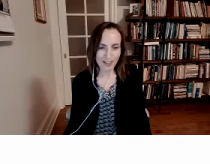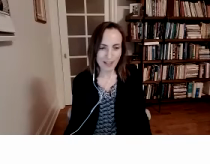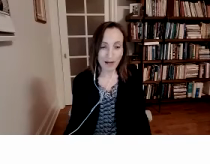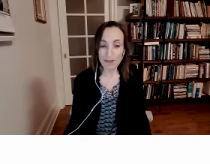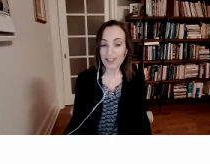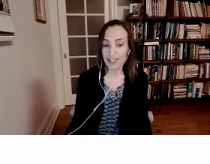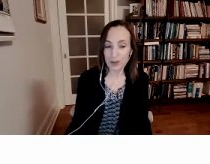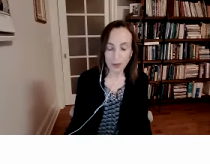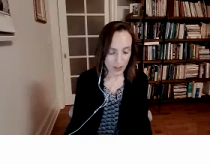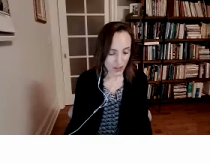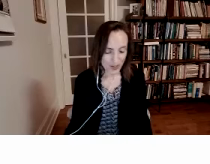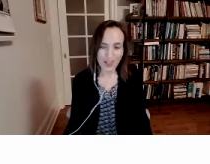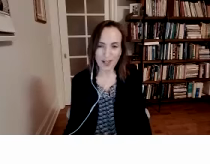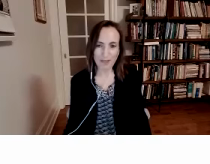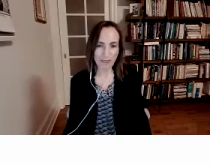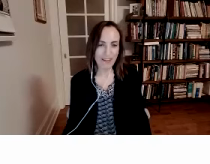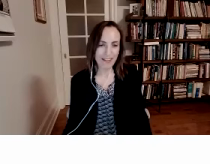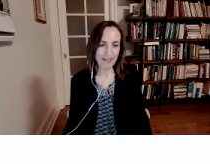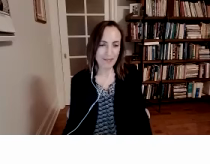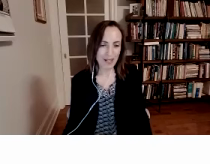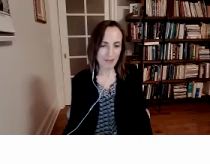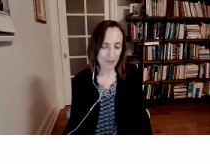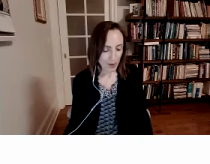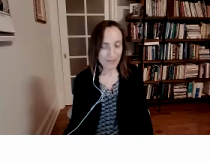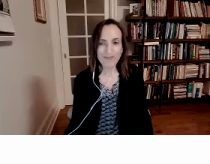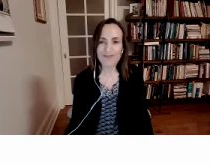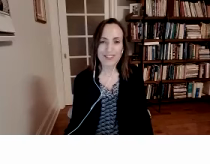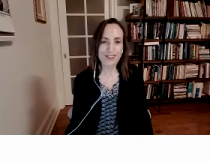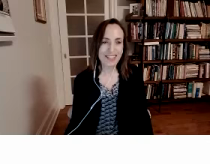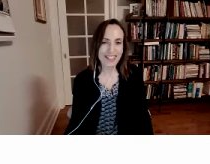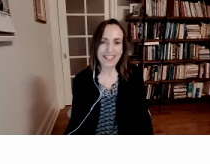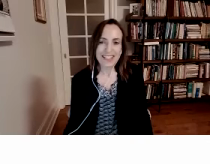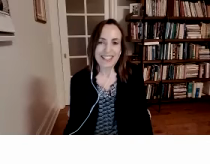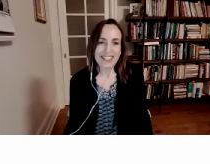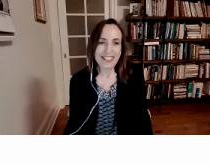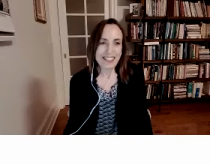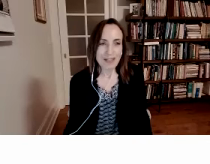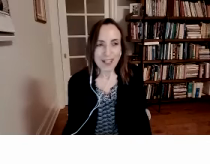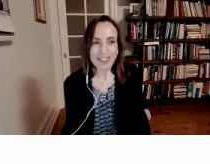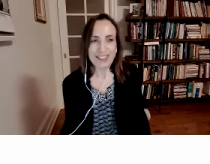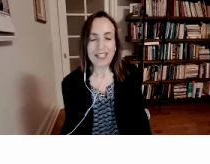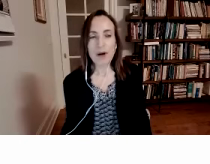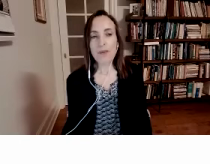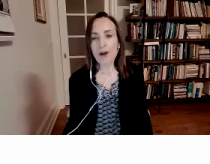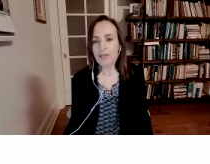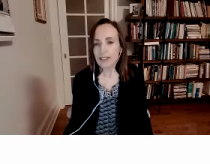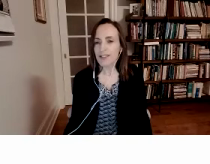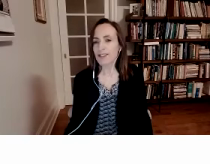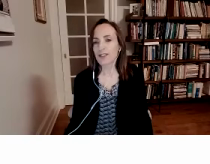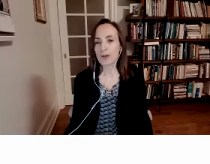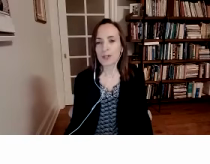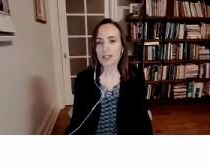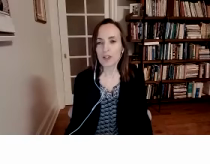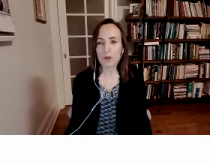I'll try to my best to answer questions. Okay, so I'm talking today about